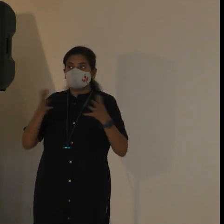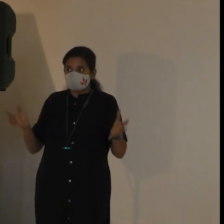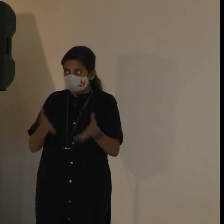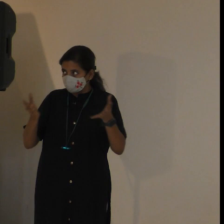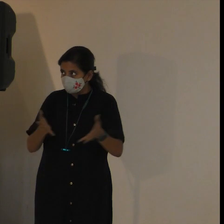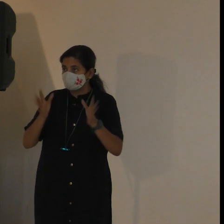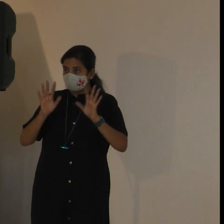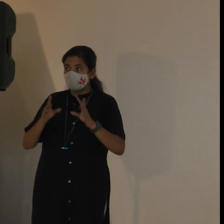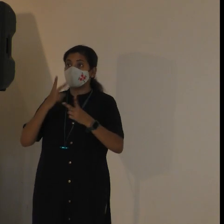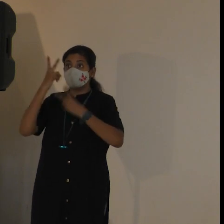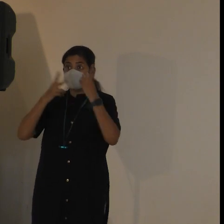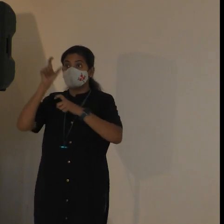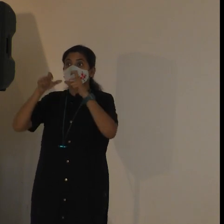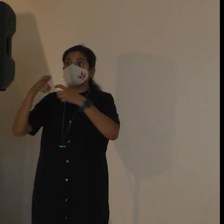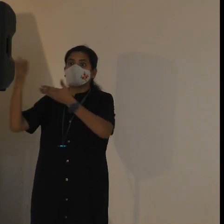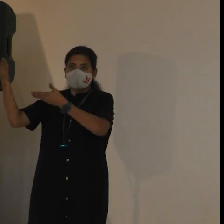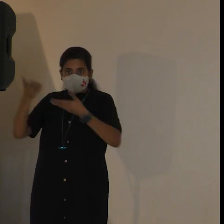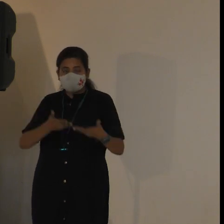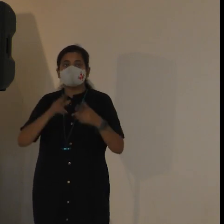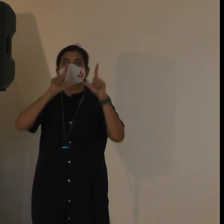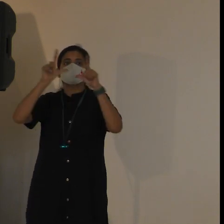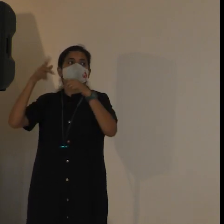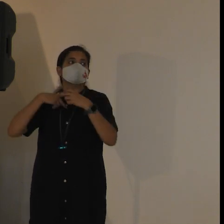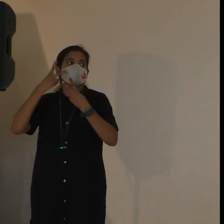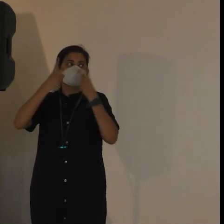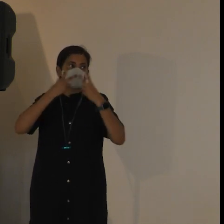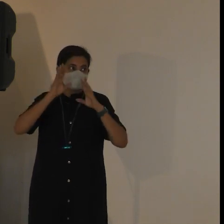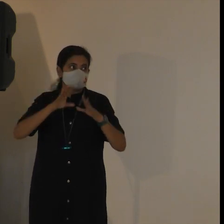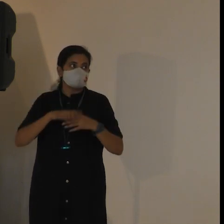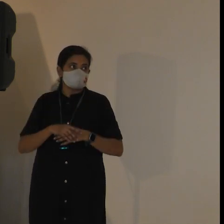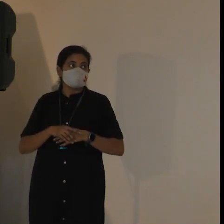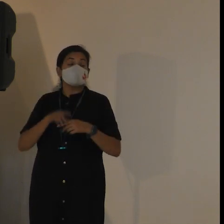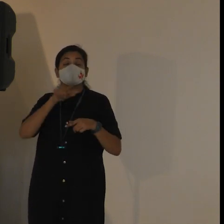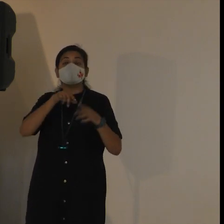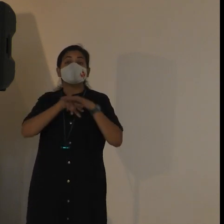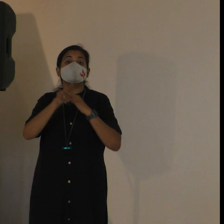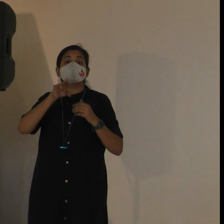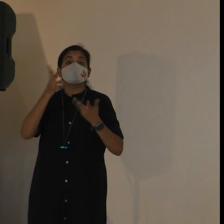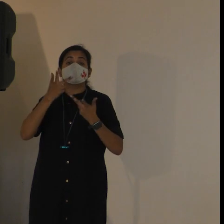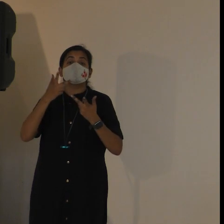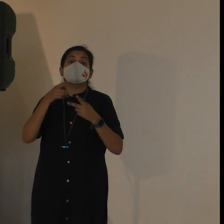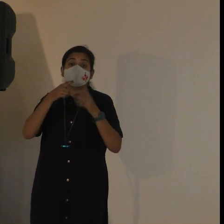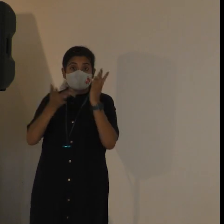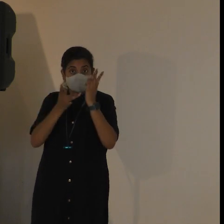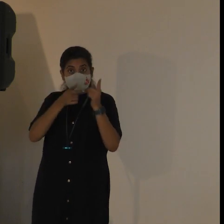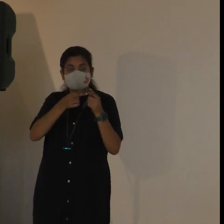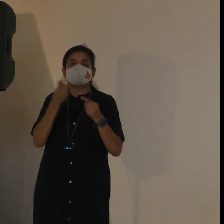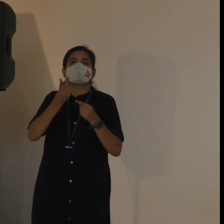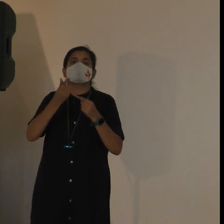visit the museum and to explore the depth of what the museum has to offer. So, and I think that's the main role of technology, is